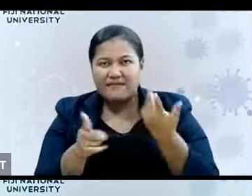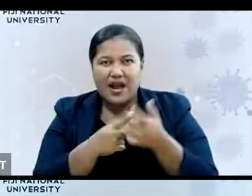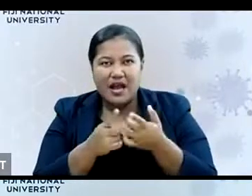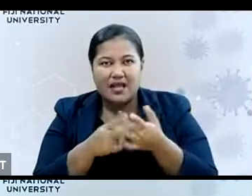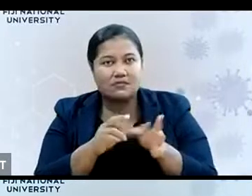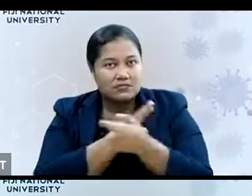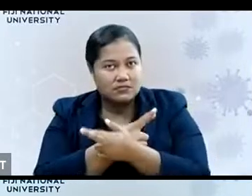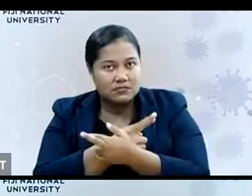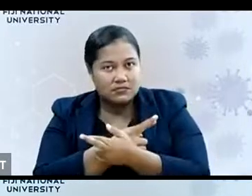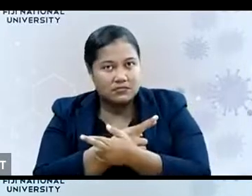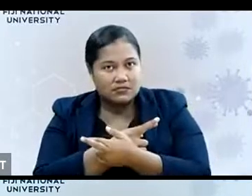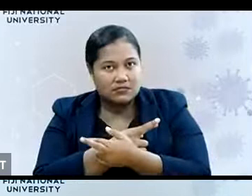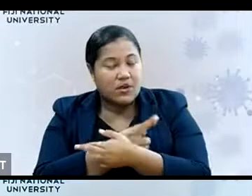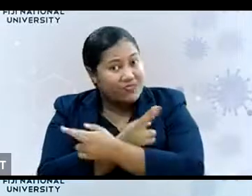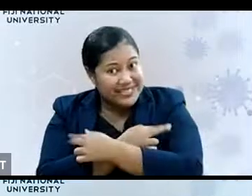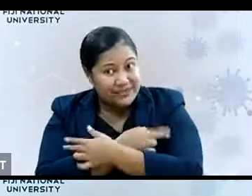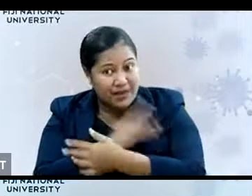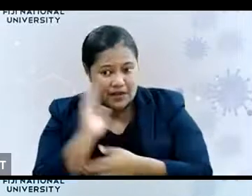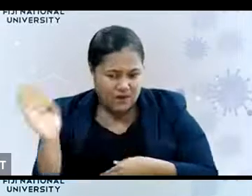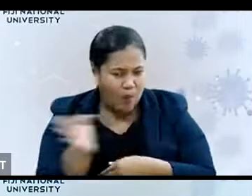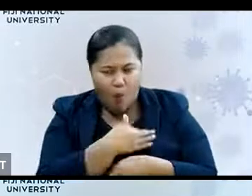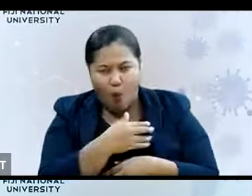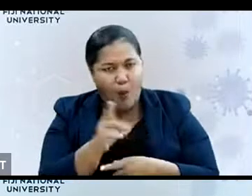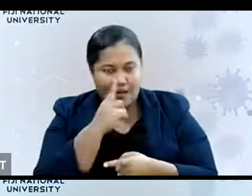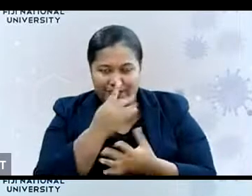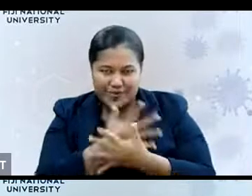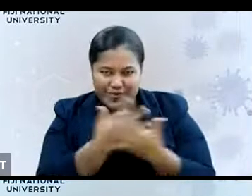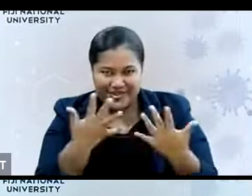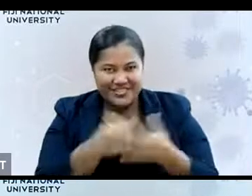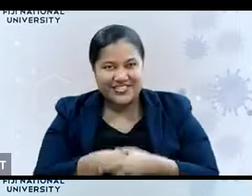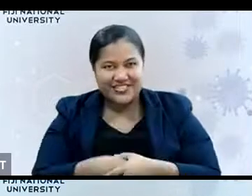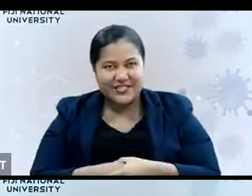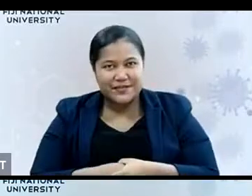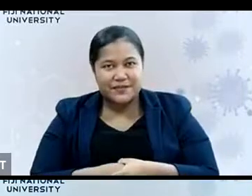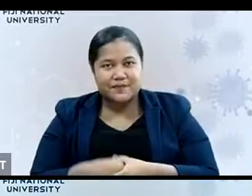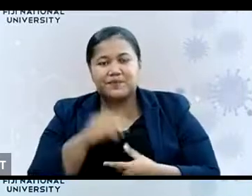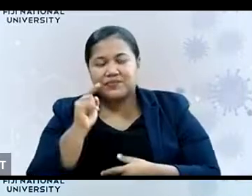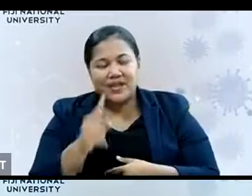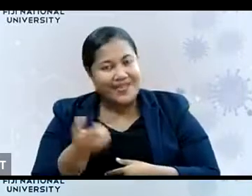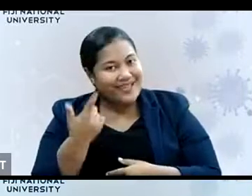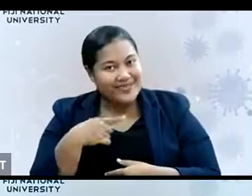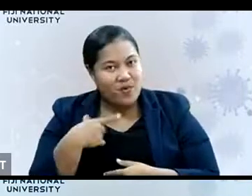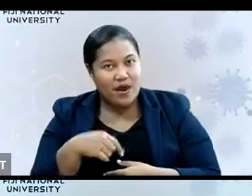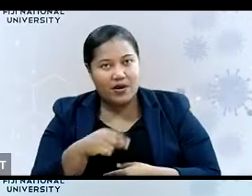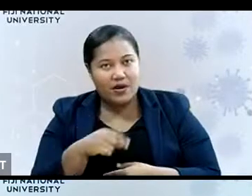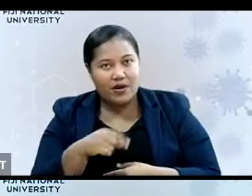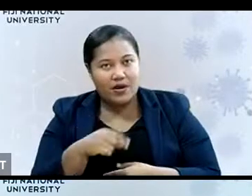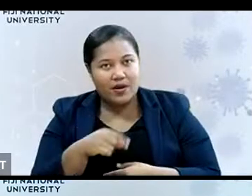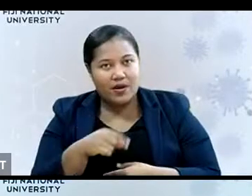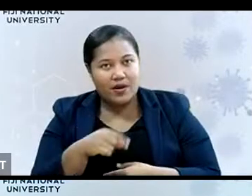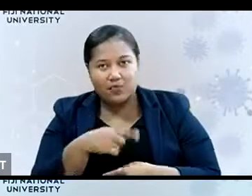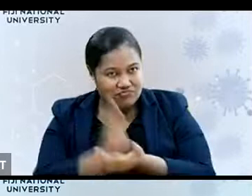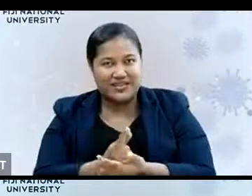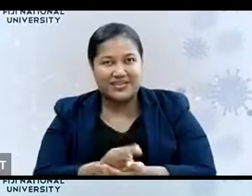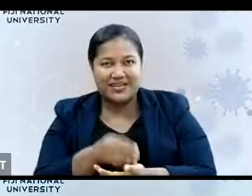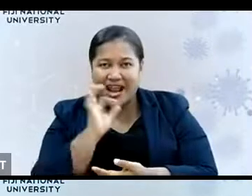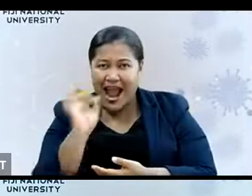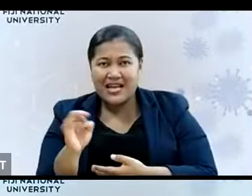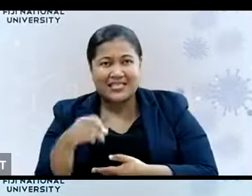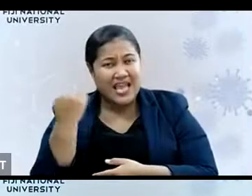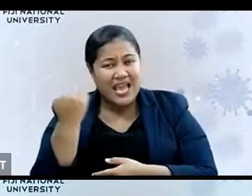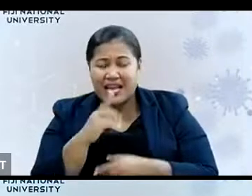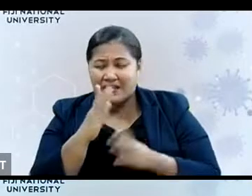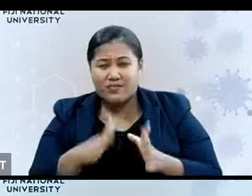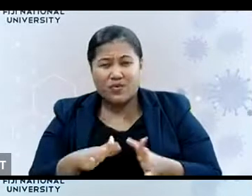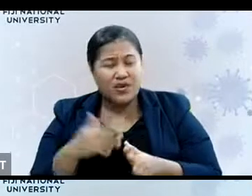big proportion of our population, which is why we are really, really asking anybody, you know, please, everybody